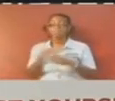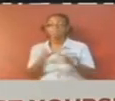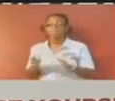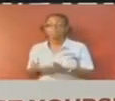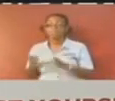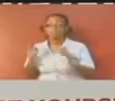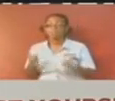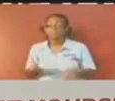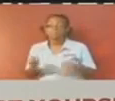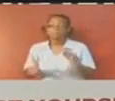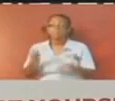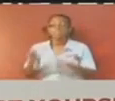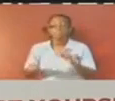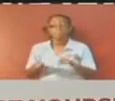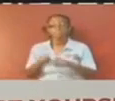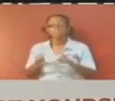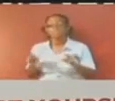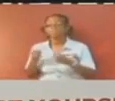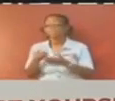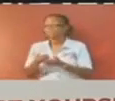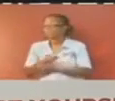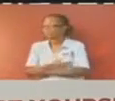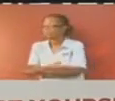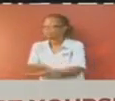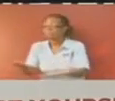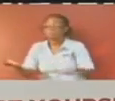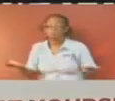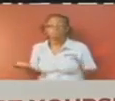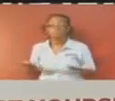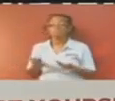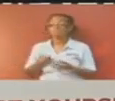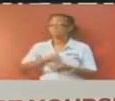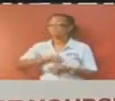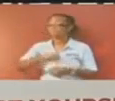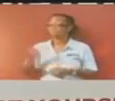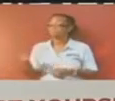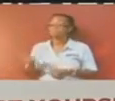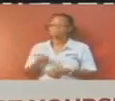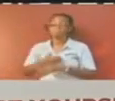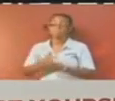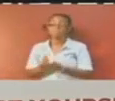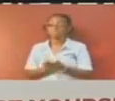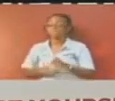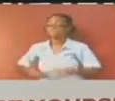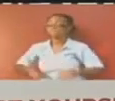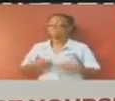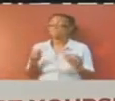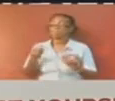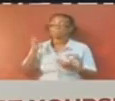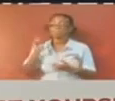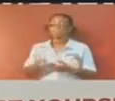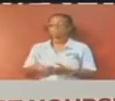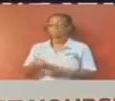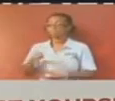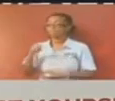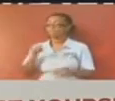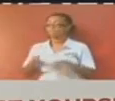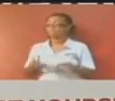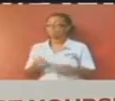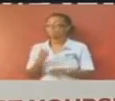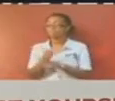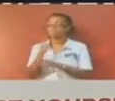Citizens in any sphere of life. And my quotation, every creed and